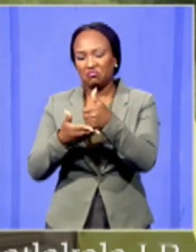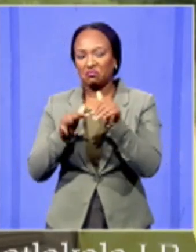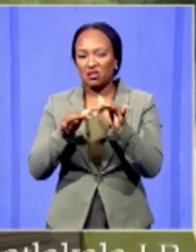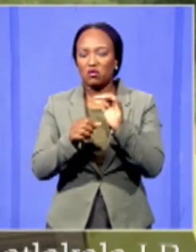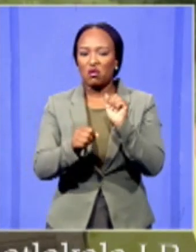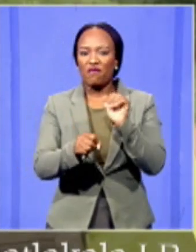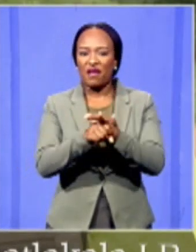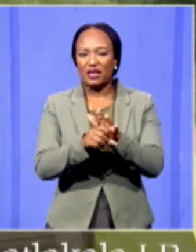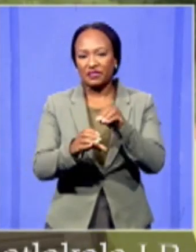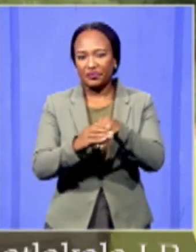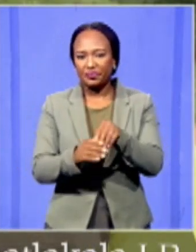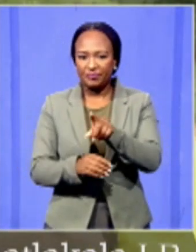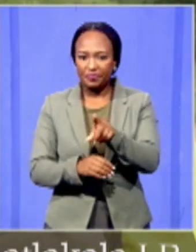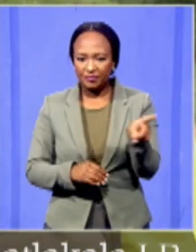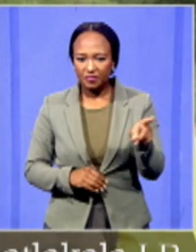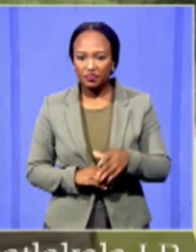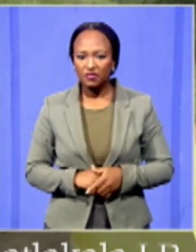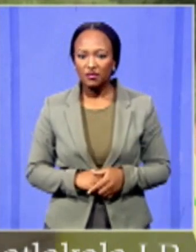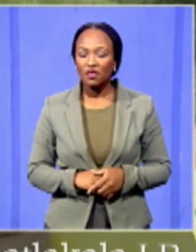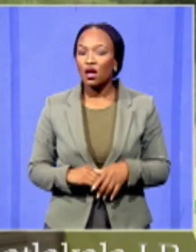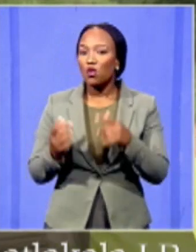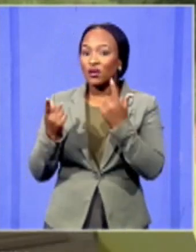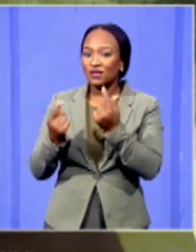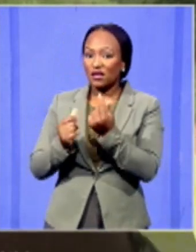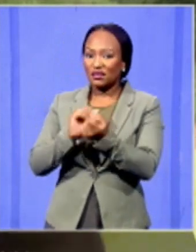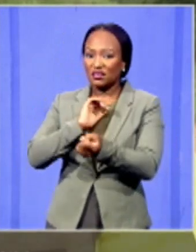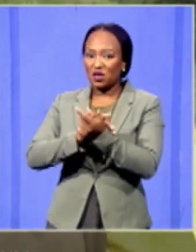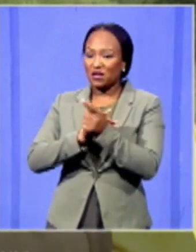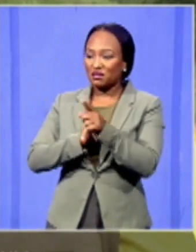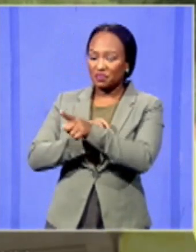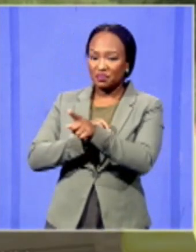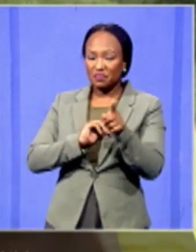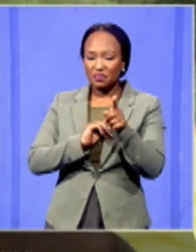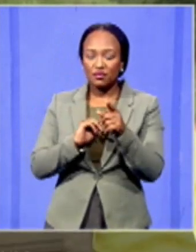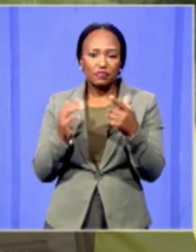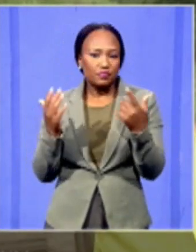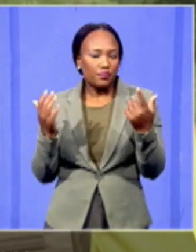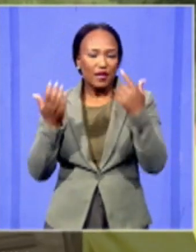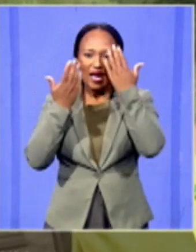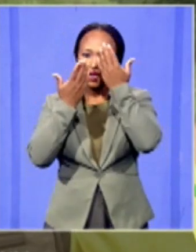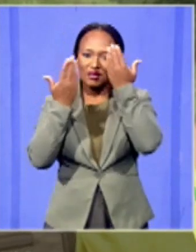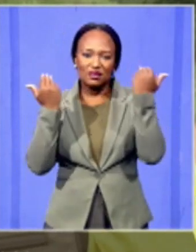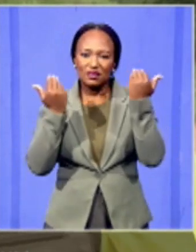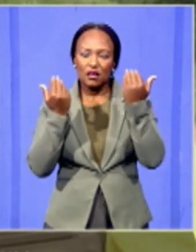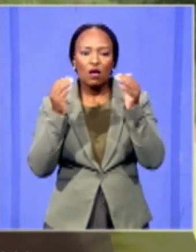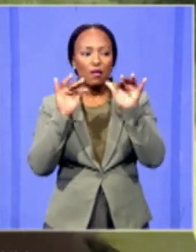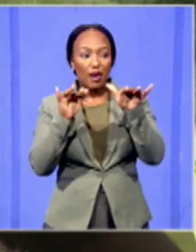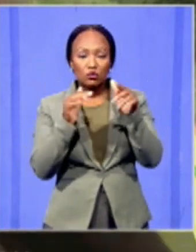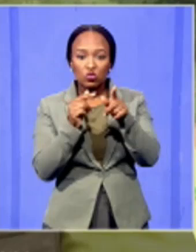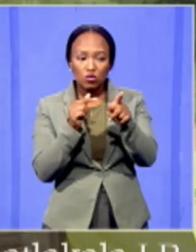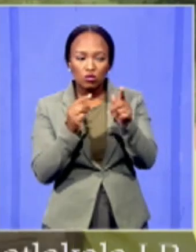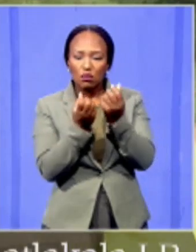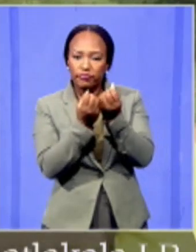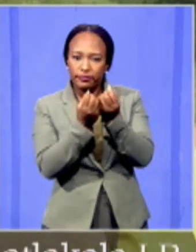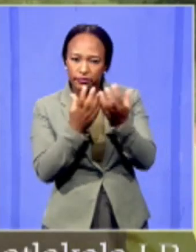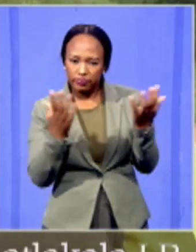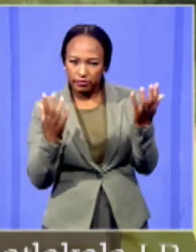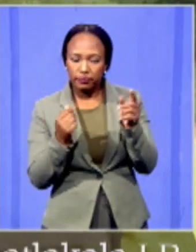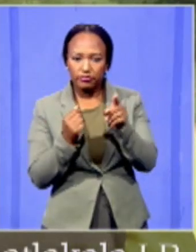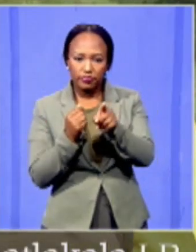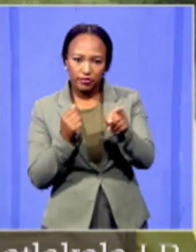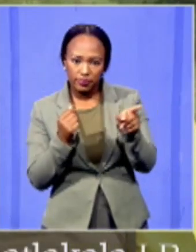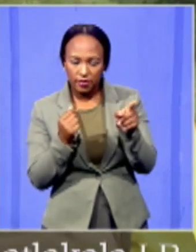re ba le yona mengwako yen then go diretse tsona tše then re iše ka ba gore ga re tsebe palo moka re tla bona rena palo e re nang le yona le mengwako e leng gona ka